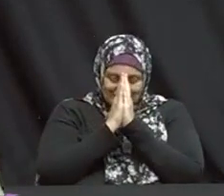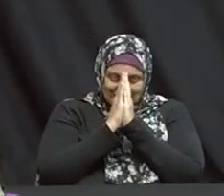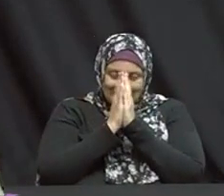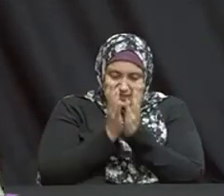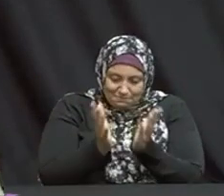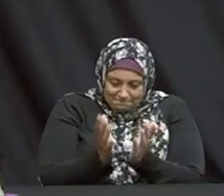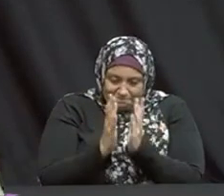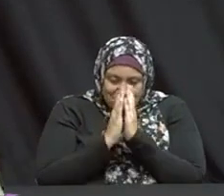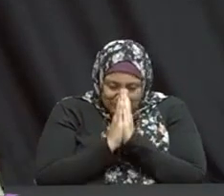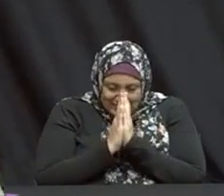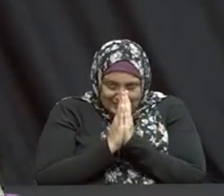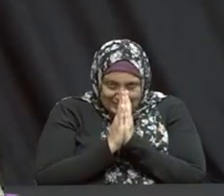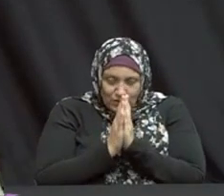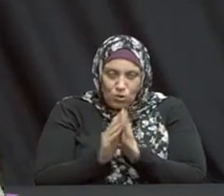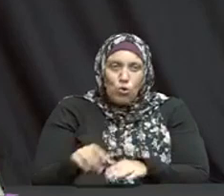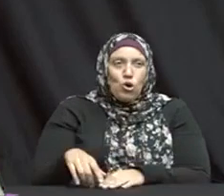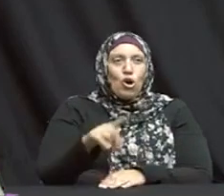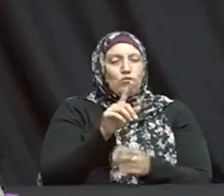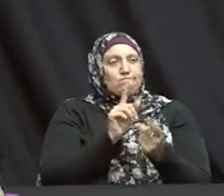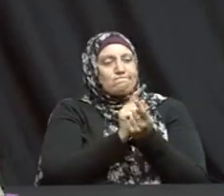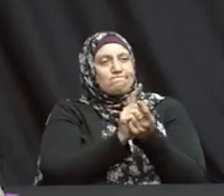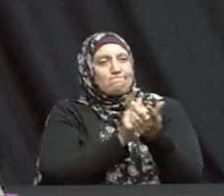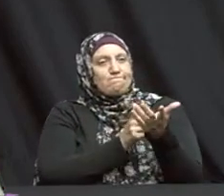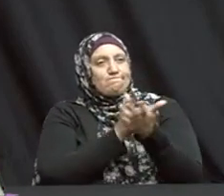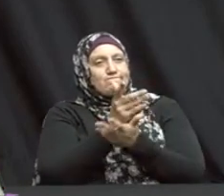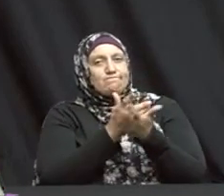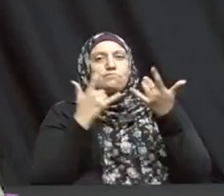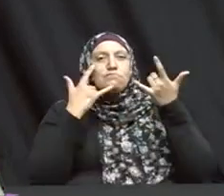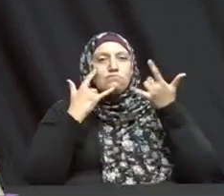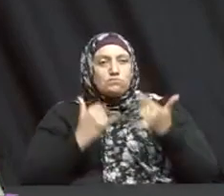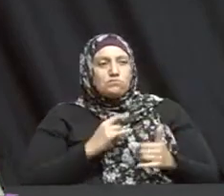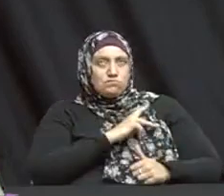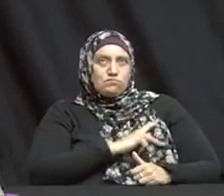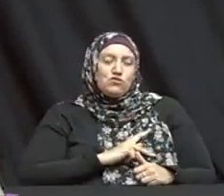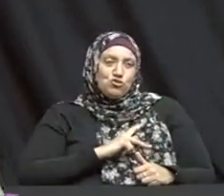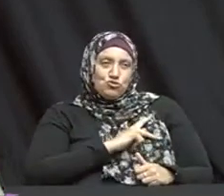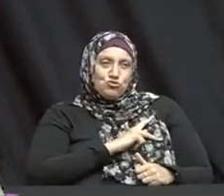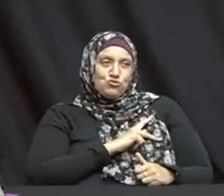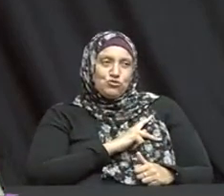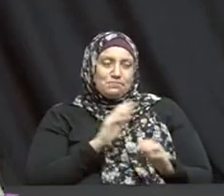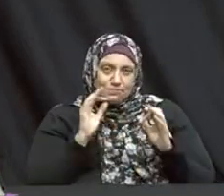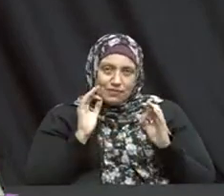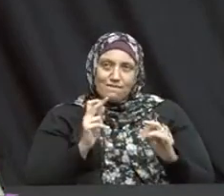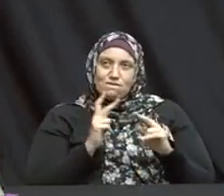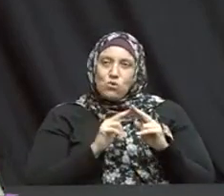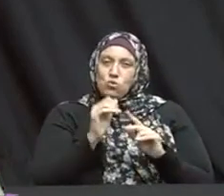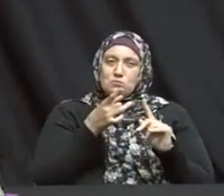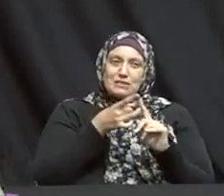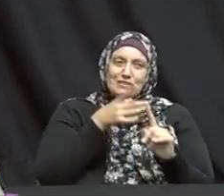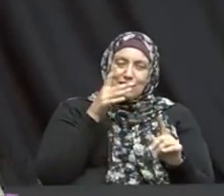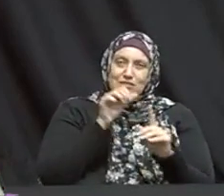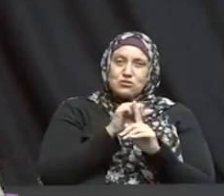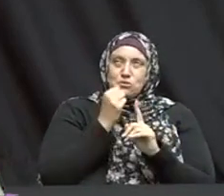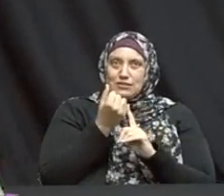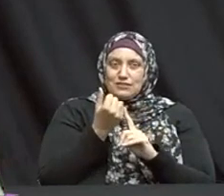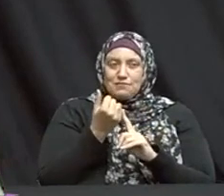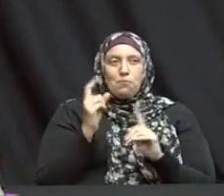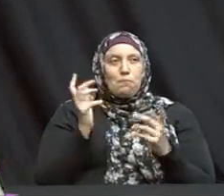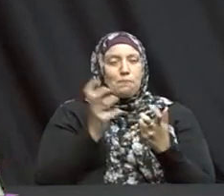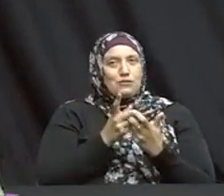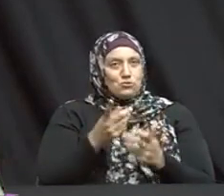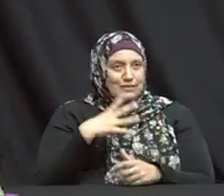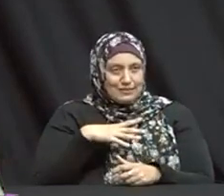you to seek professional advice from a trusted source that is specific to your situation and your requirements. And